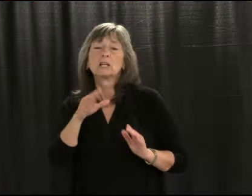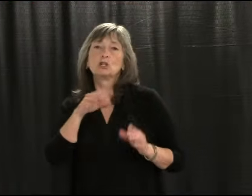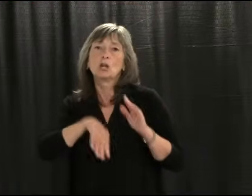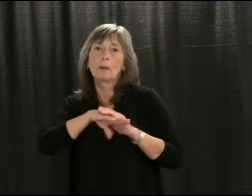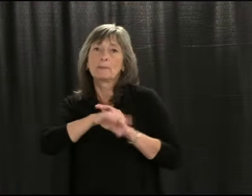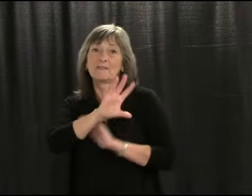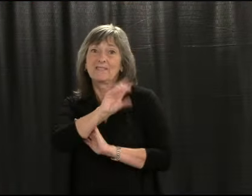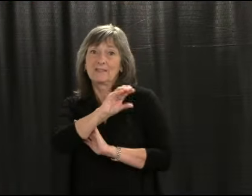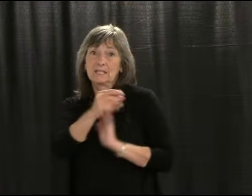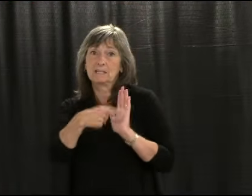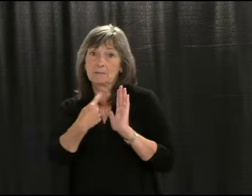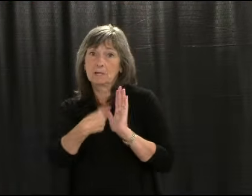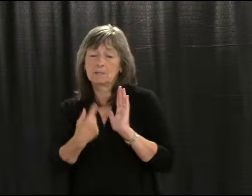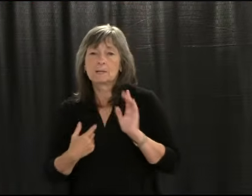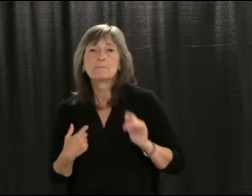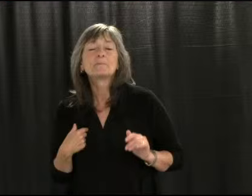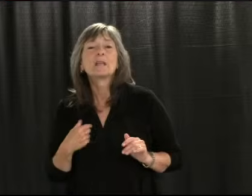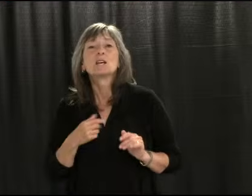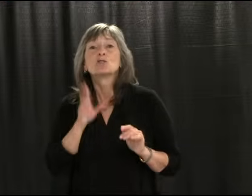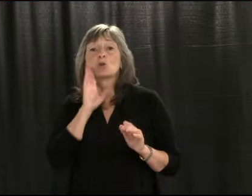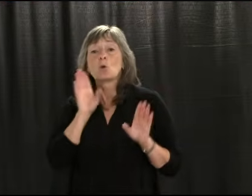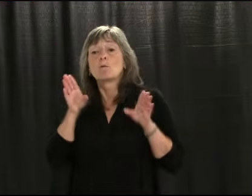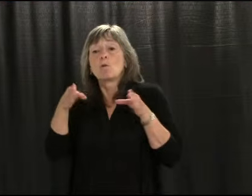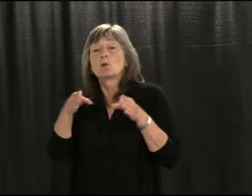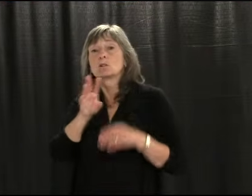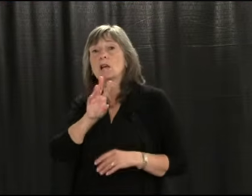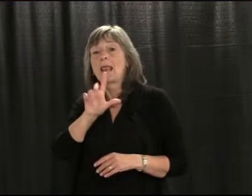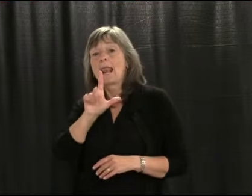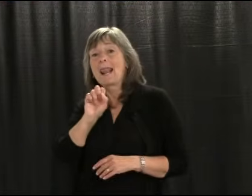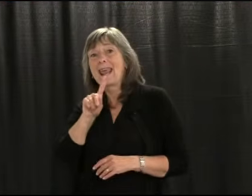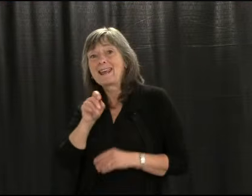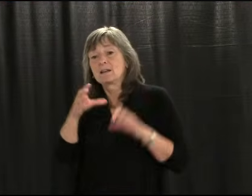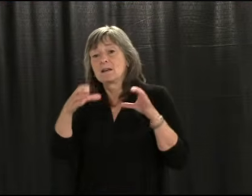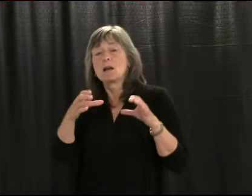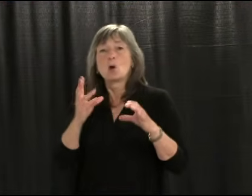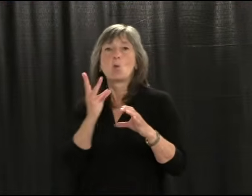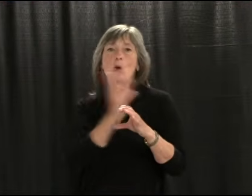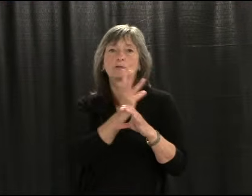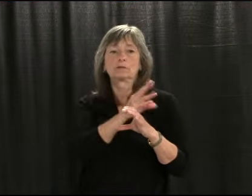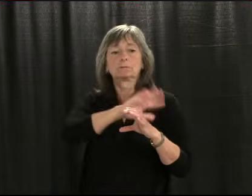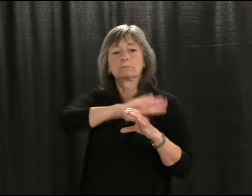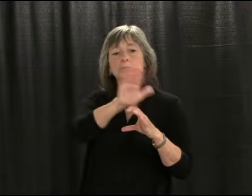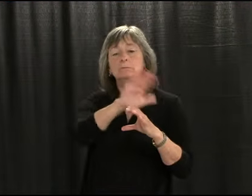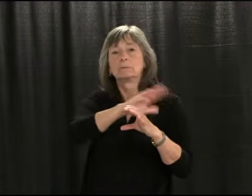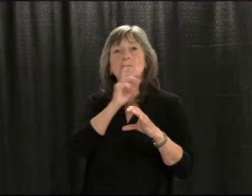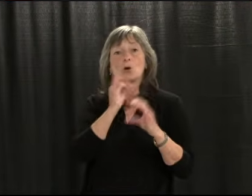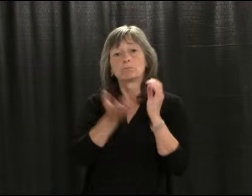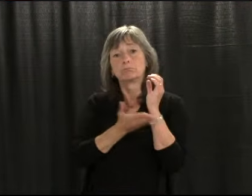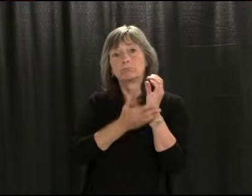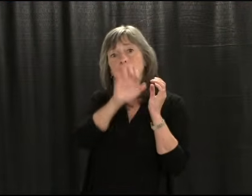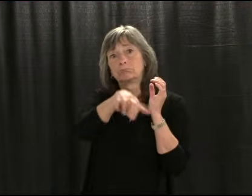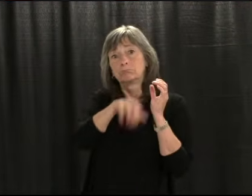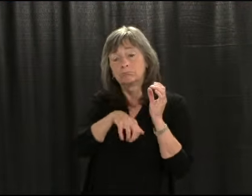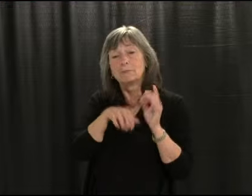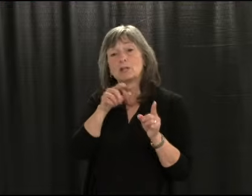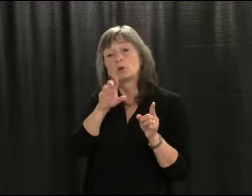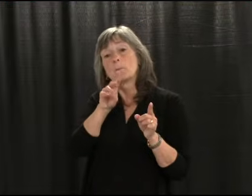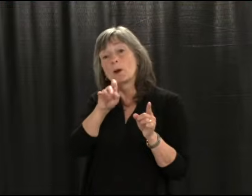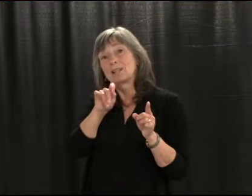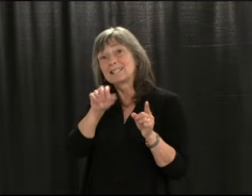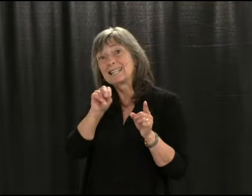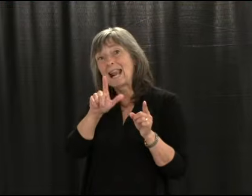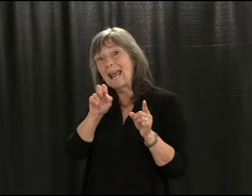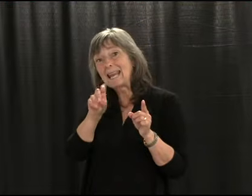crews are working to keep it pinned to the western edge of the lake, and construction continues on fuel breaks between Martin Lake and Great Rattling